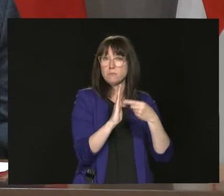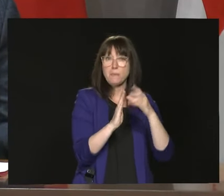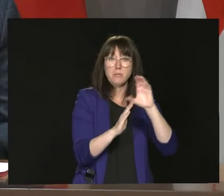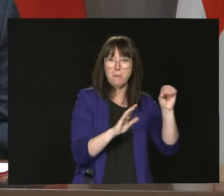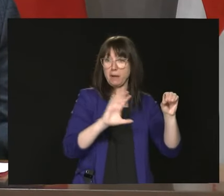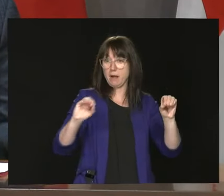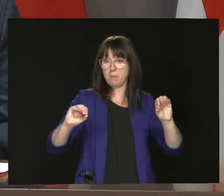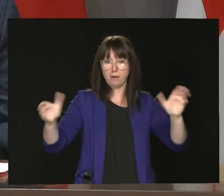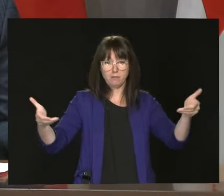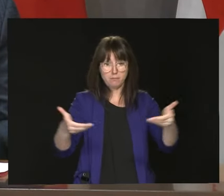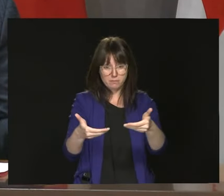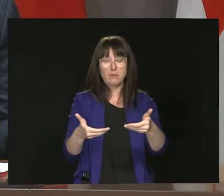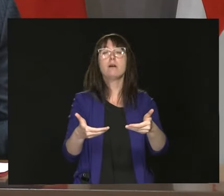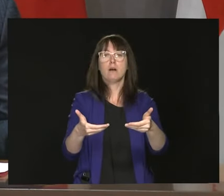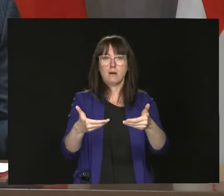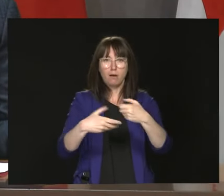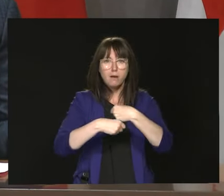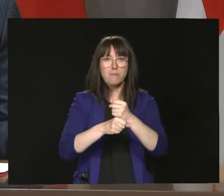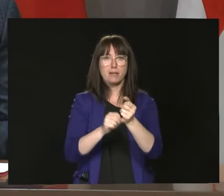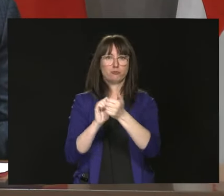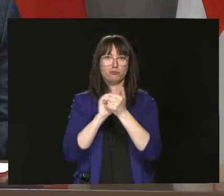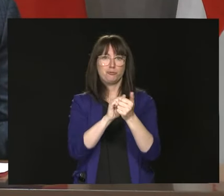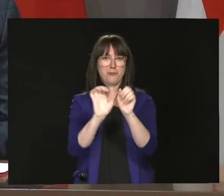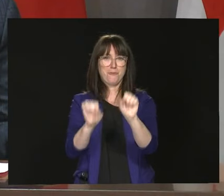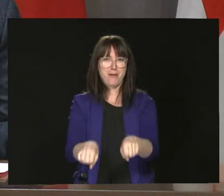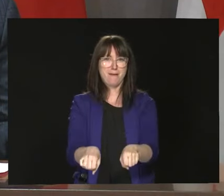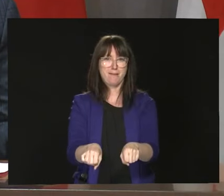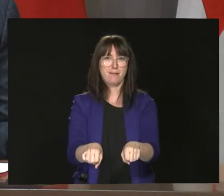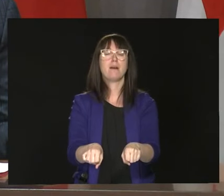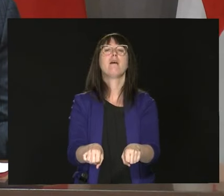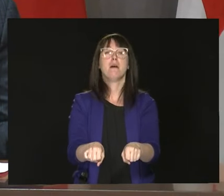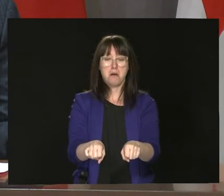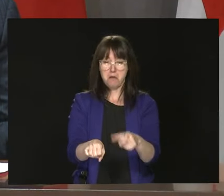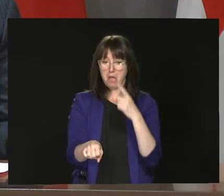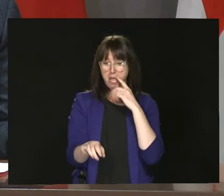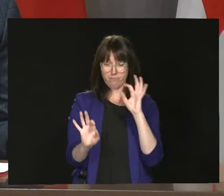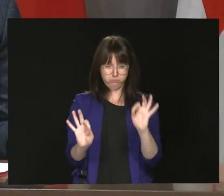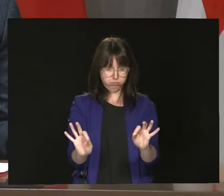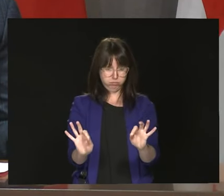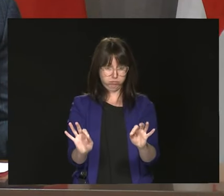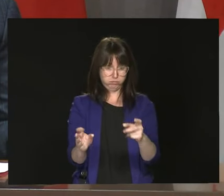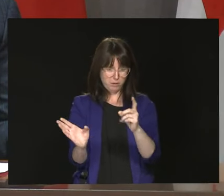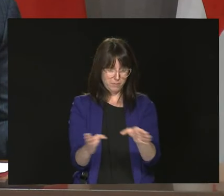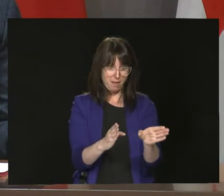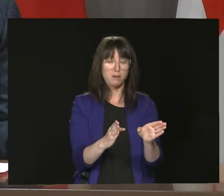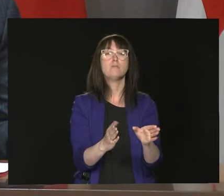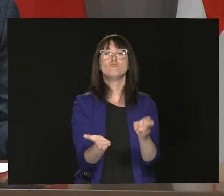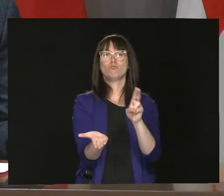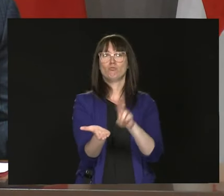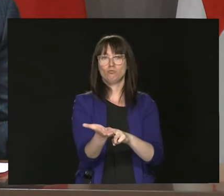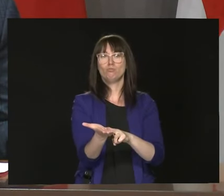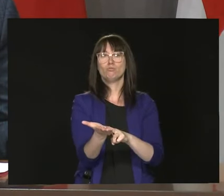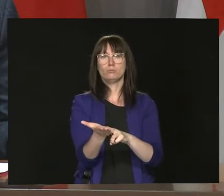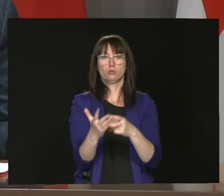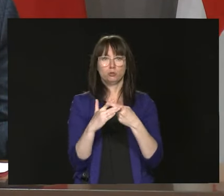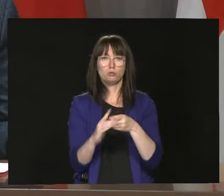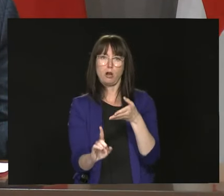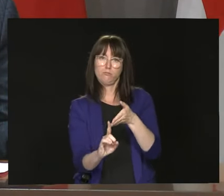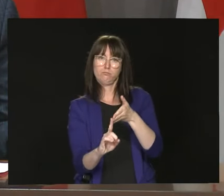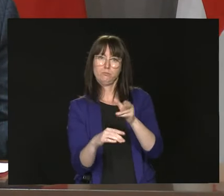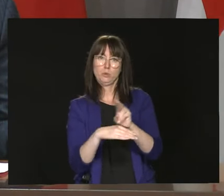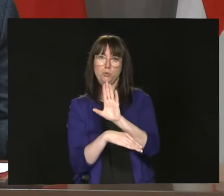chains. Finally, we finish by signing a contract for purchase. So I'll start with some progress on letters